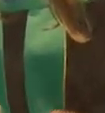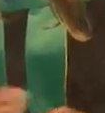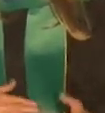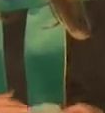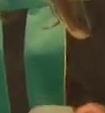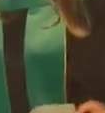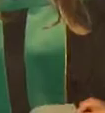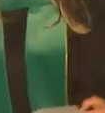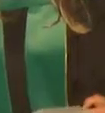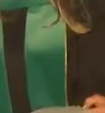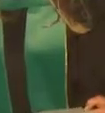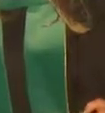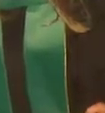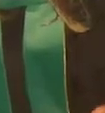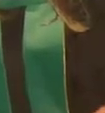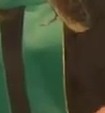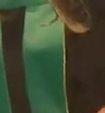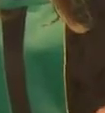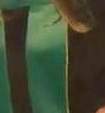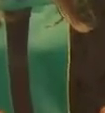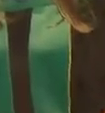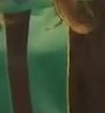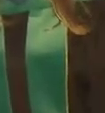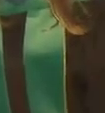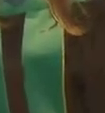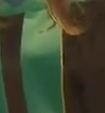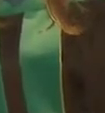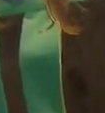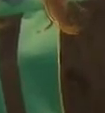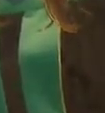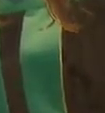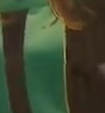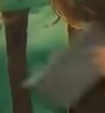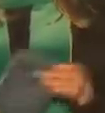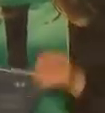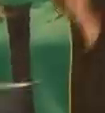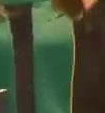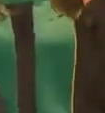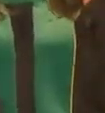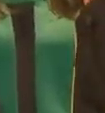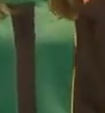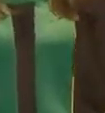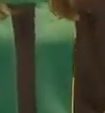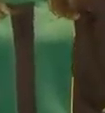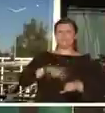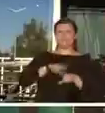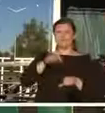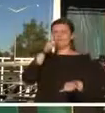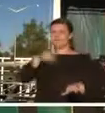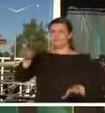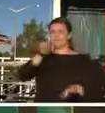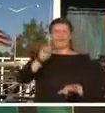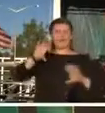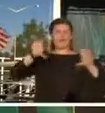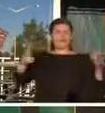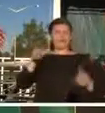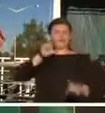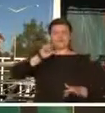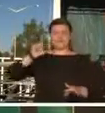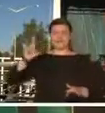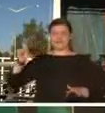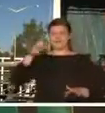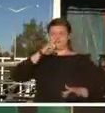We will always be proud that you are members of our Penguin Nation. If you would stand, class of